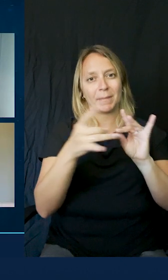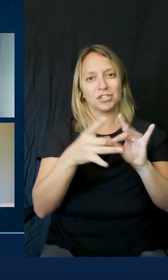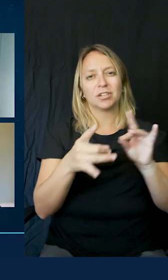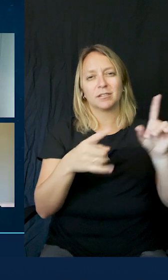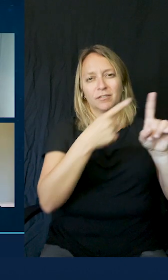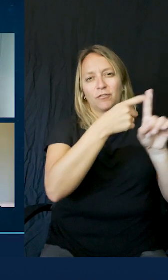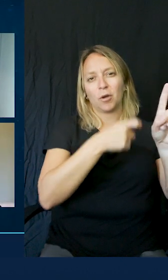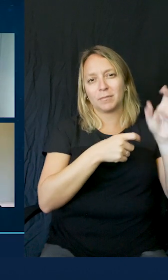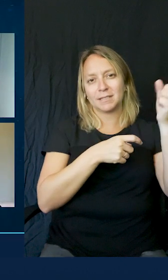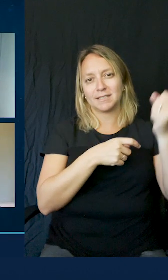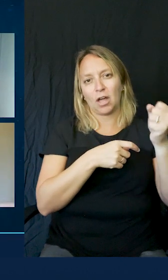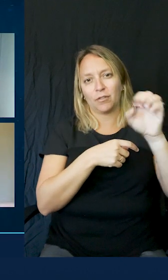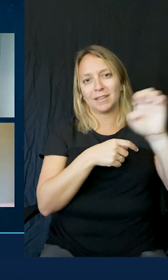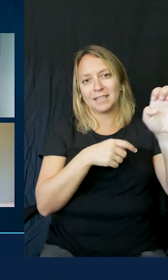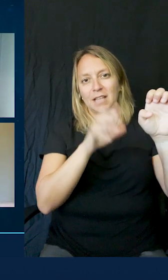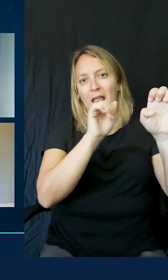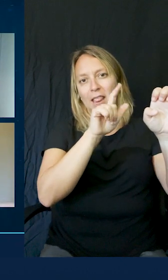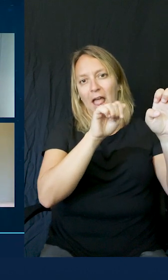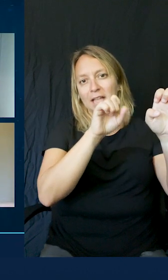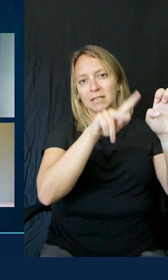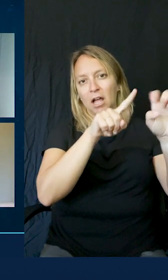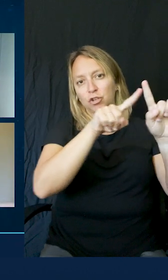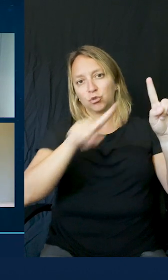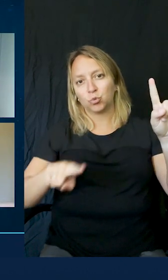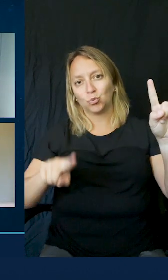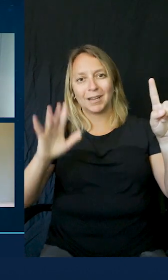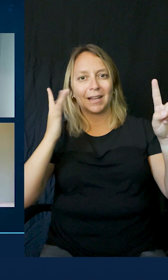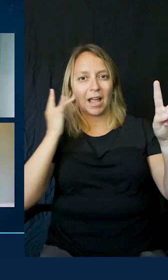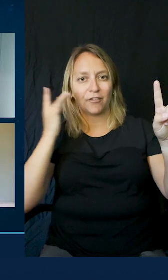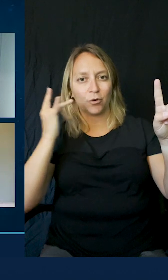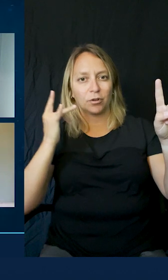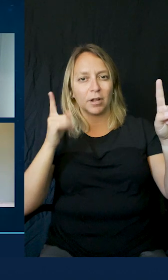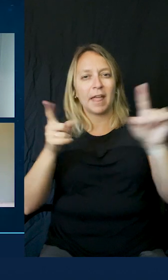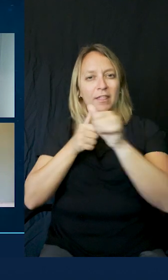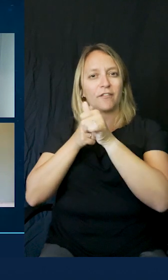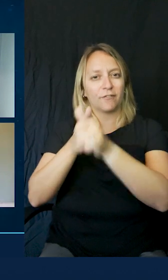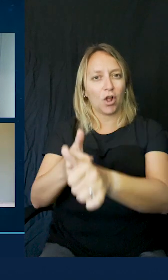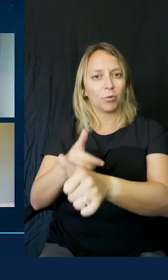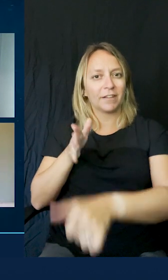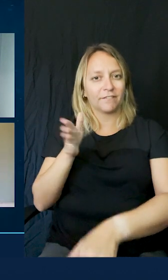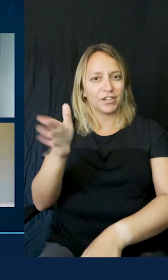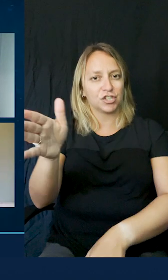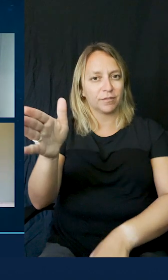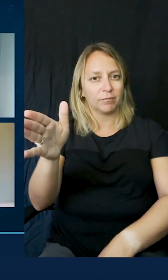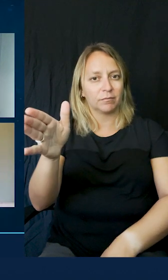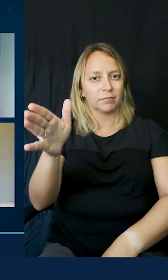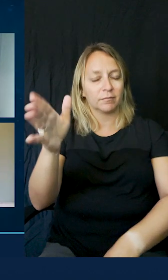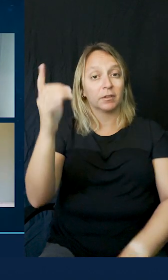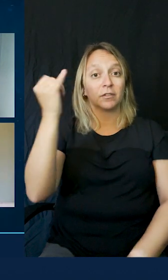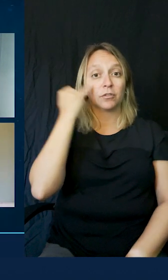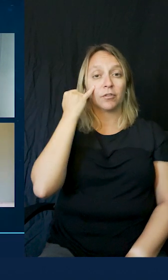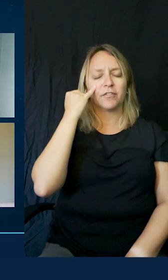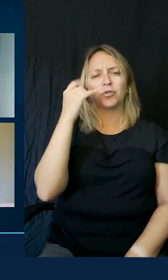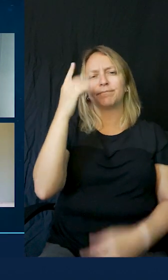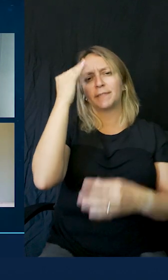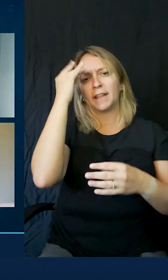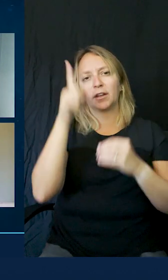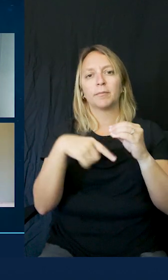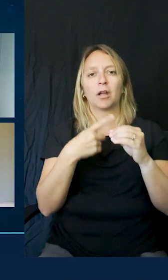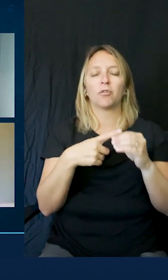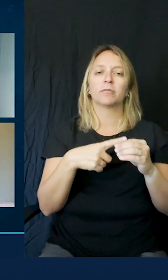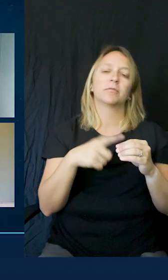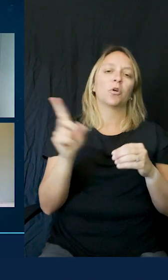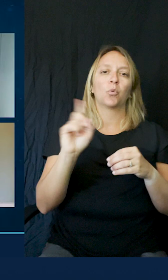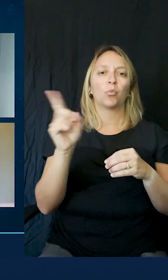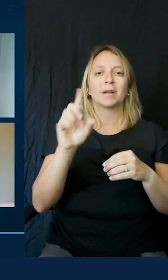Southeast Alaska to California. And what they're doing is following returning fish runs. So if you think about where the salmon streams are, the Fraser River is a